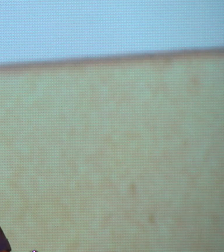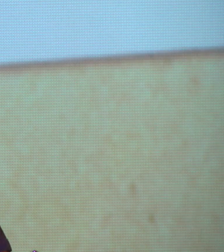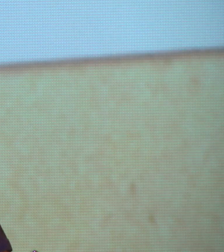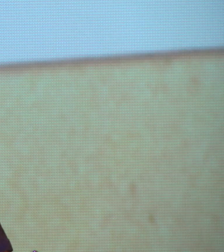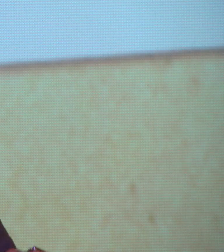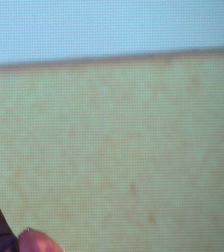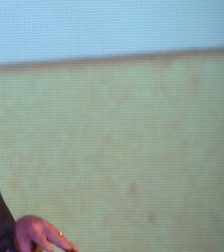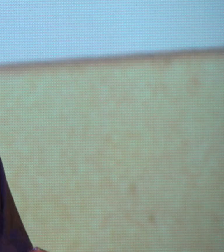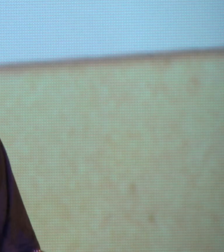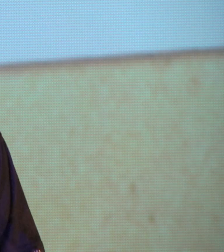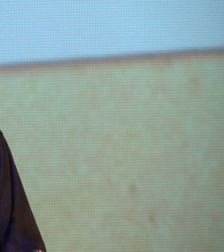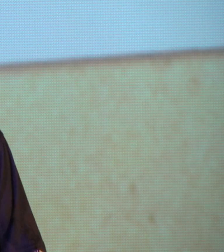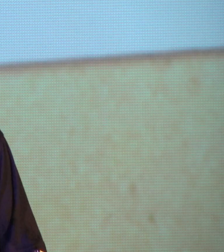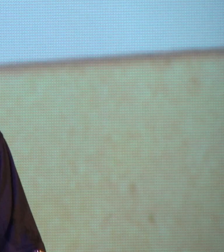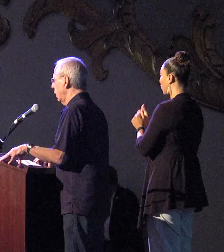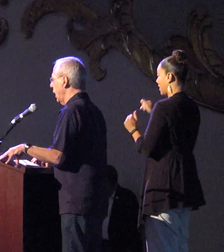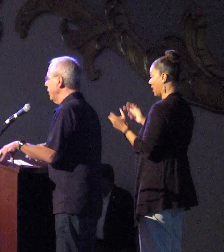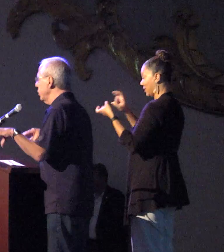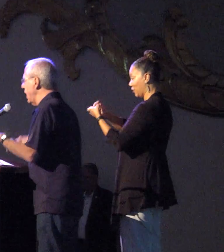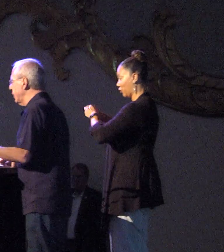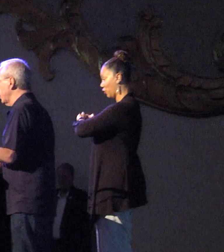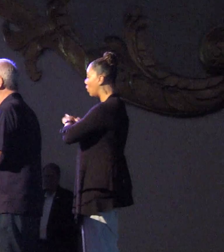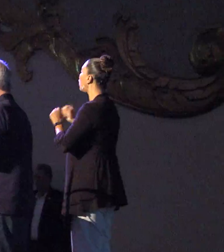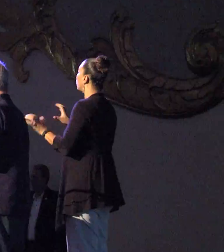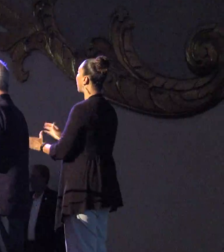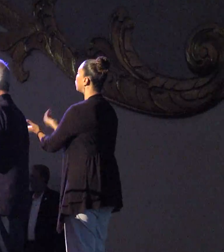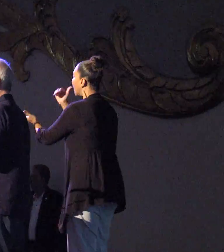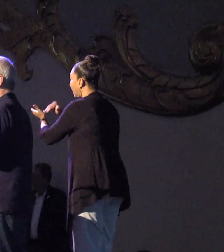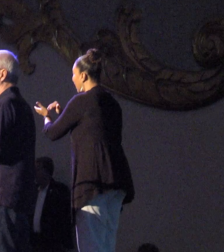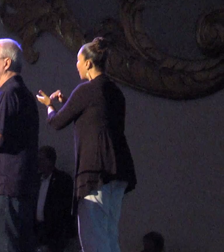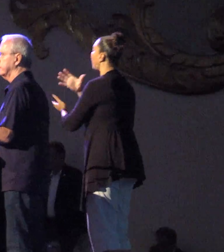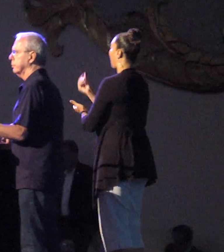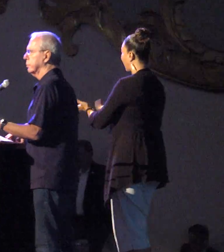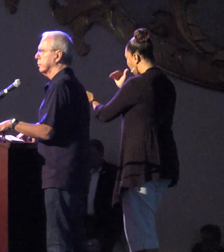issue, you can do it again, and you need to do it again.